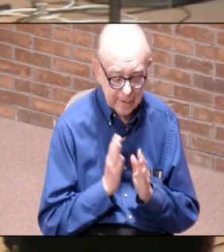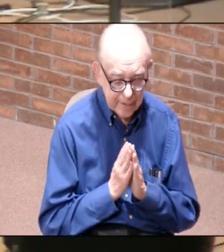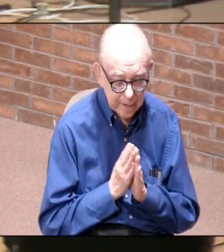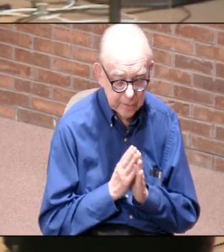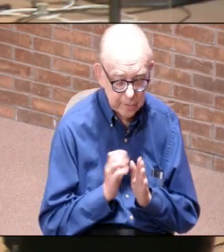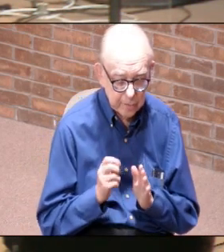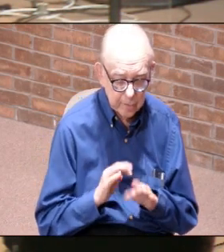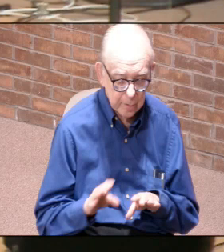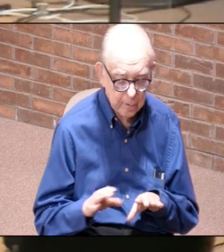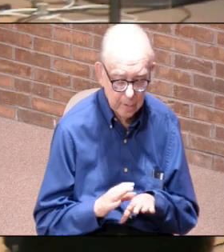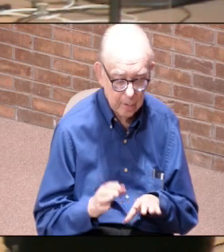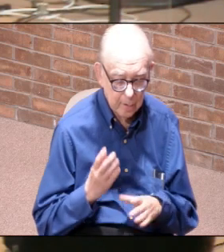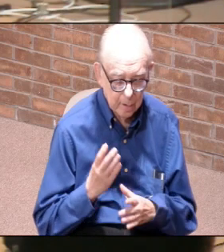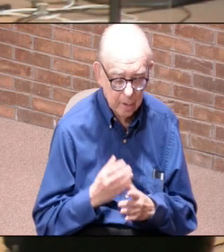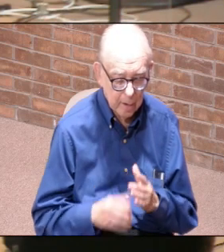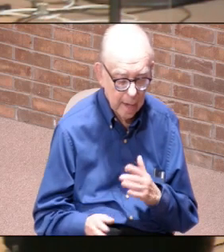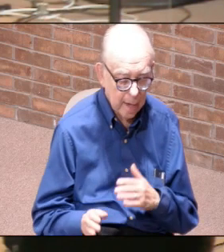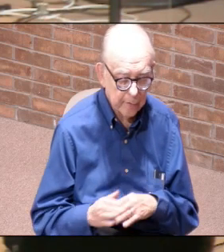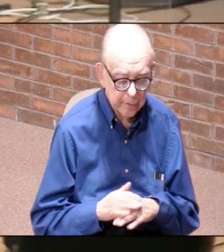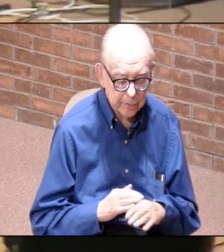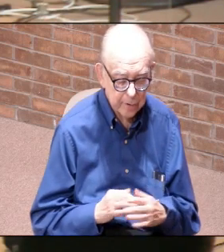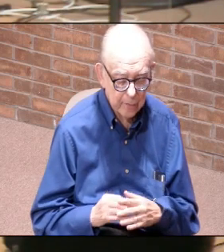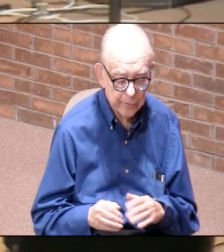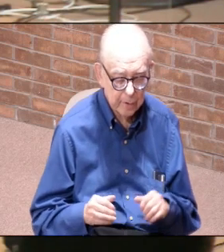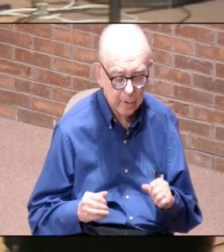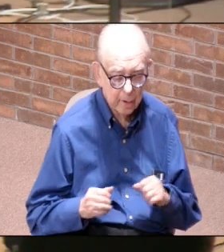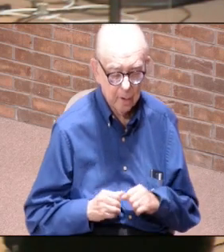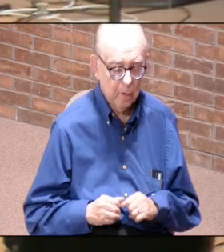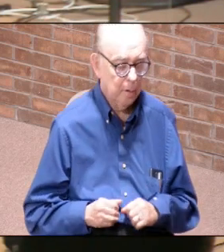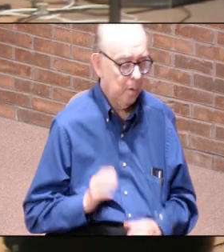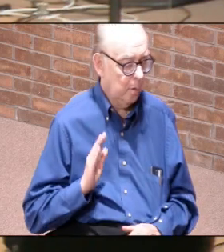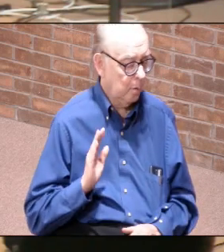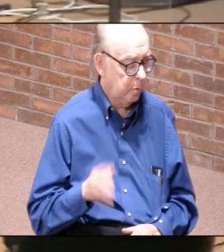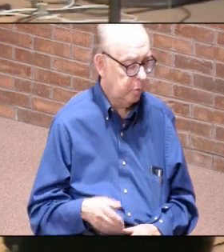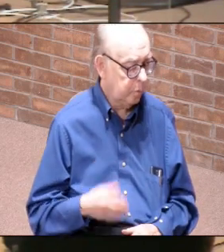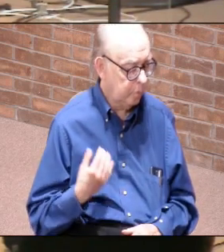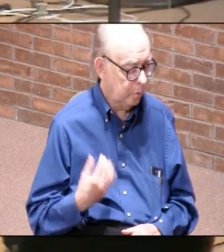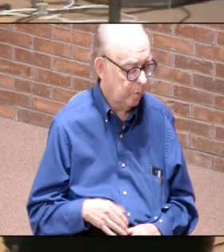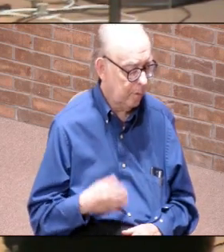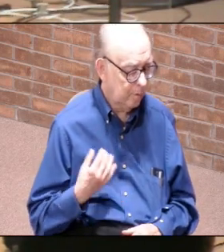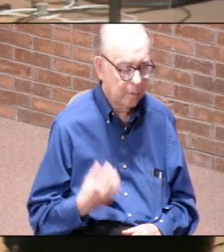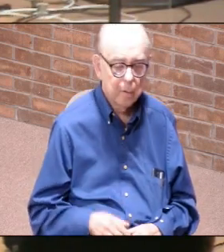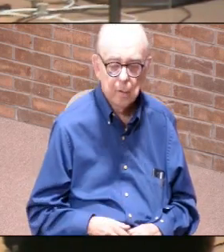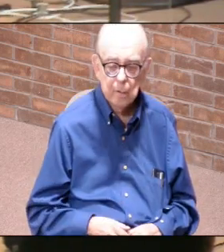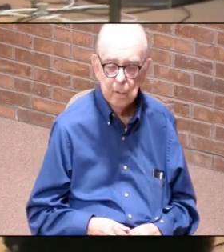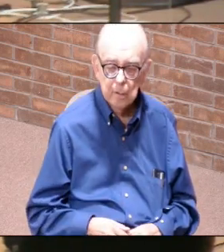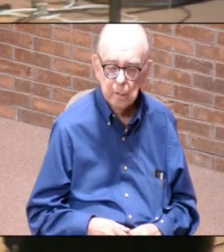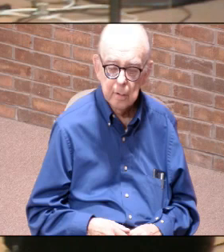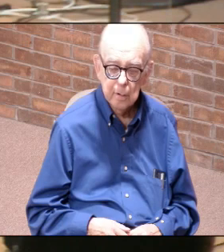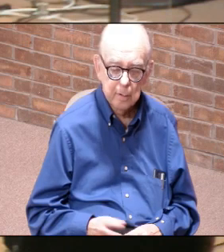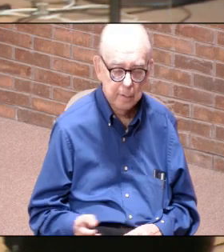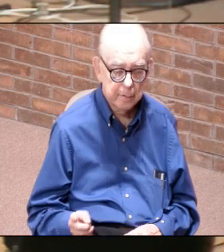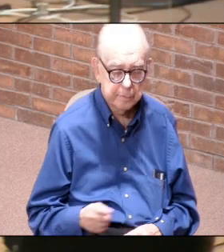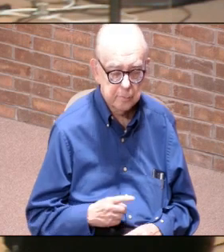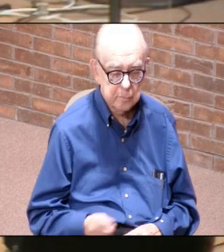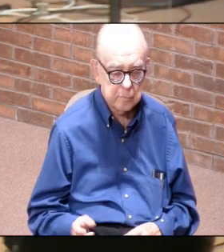do. He's out of his comfort zone, way out of his comfort zone, okay? They had dominated